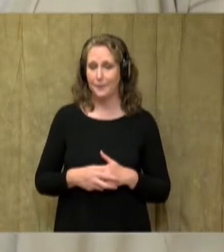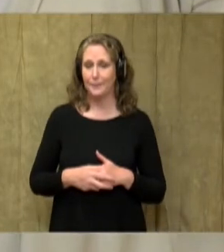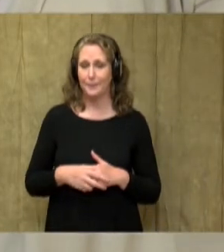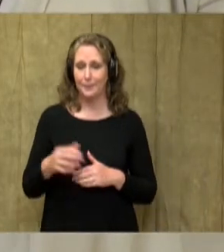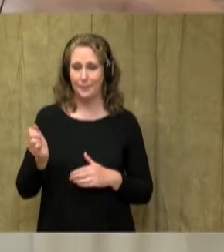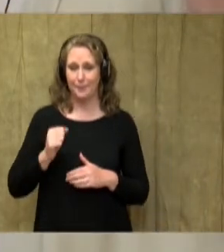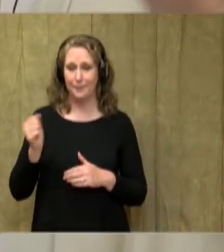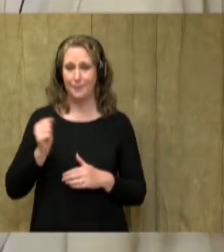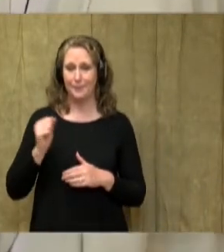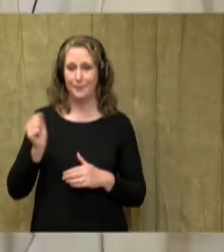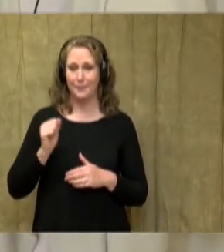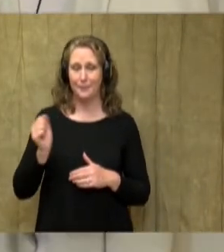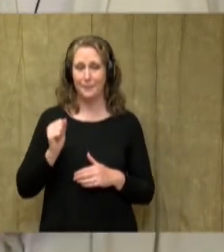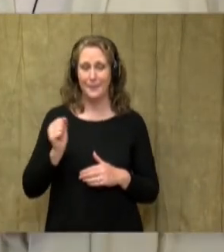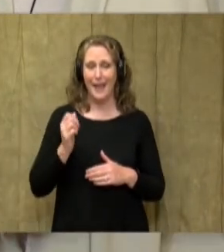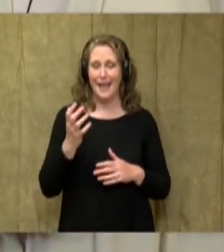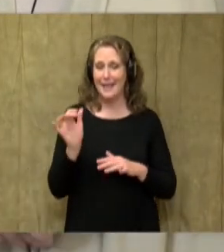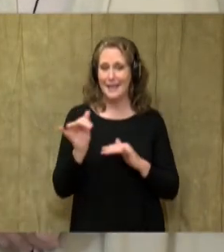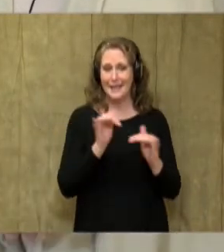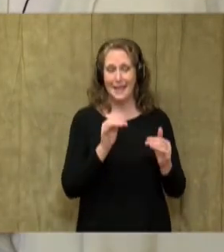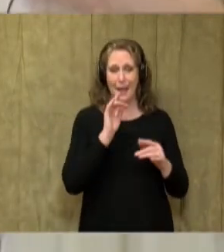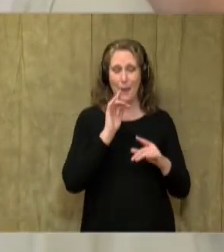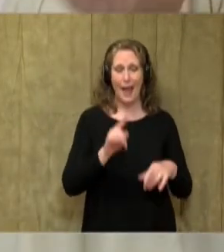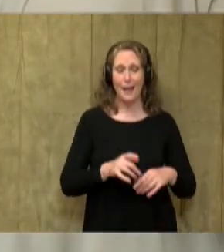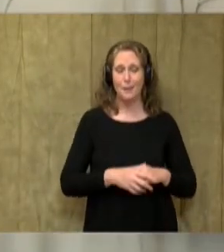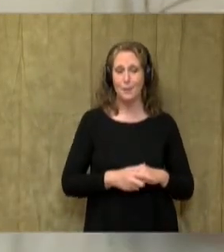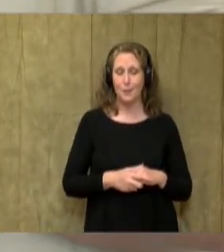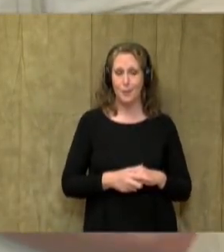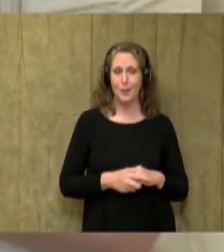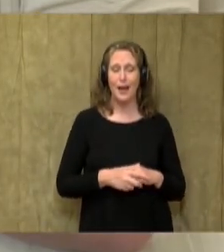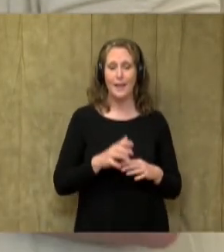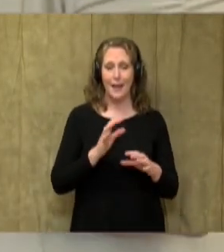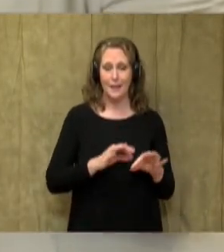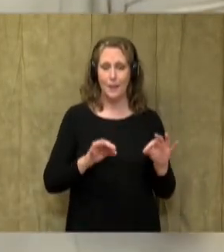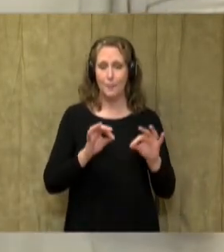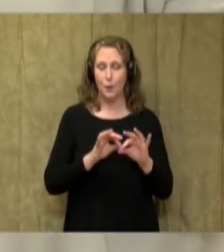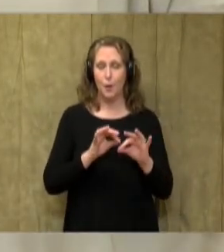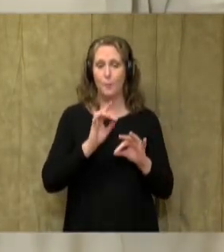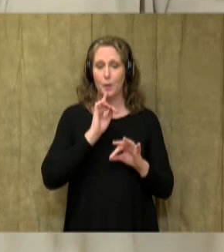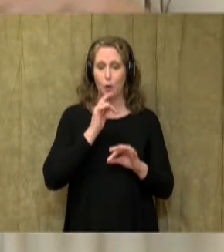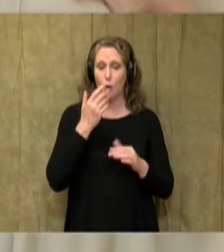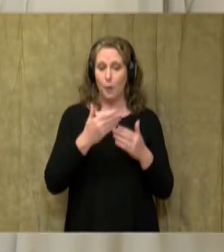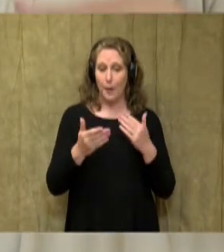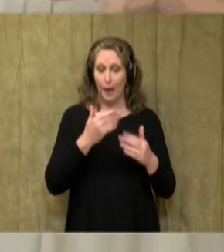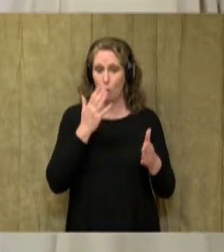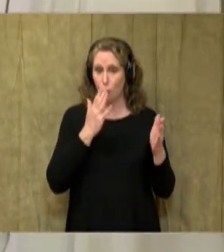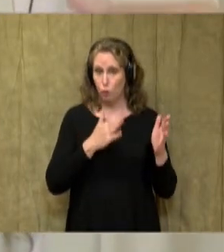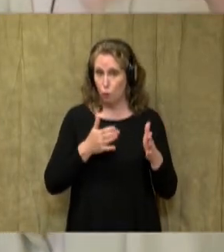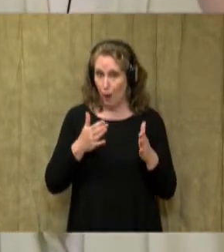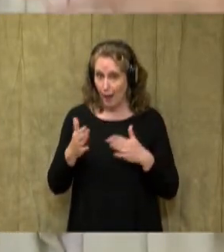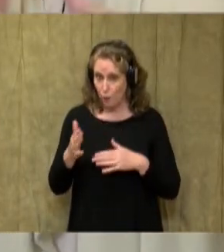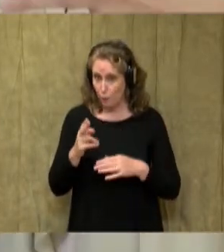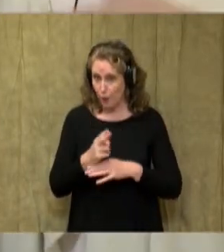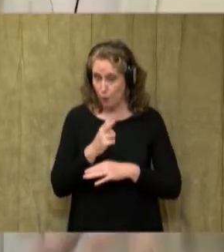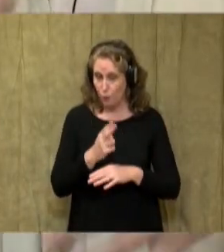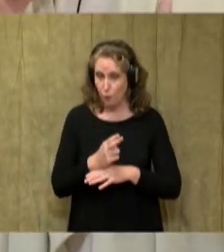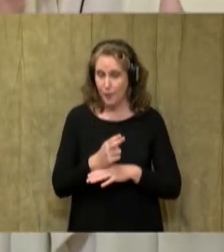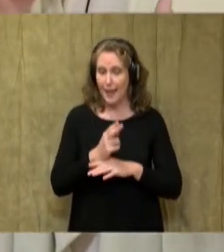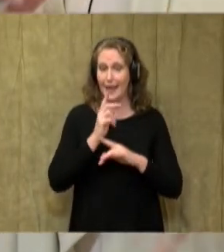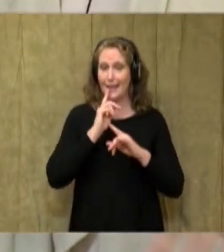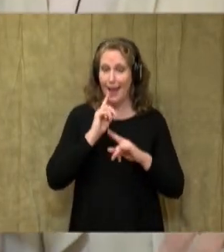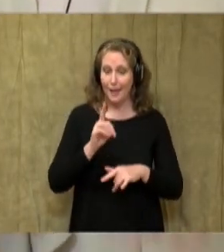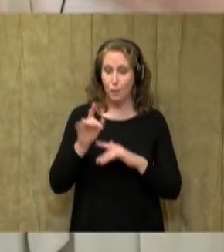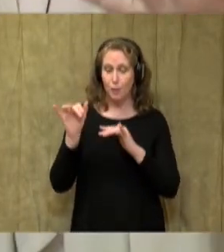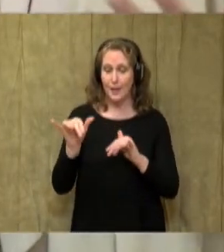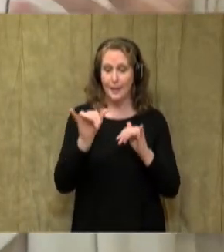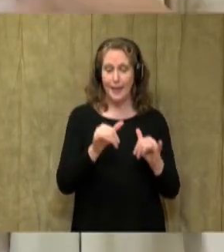blocks? I did. I got the same answer. So that's what's important. We want to make sure that when we're using our strategies, we're getting the same answer every